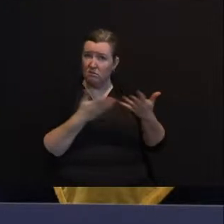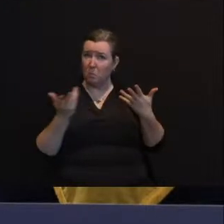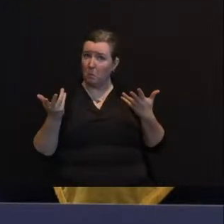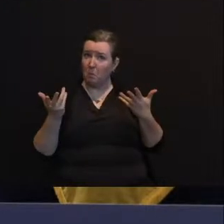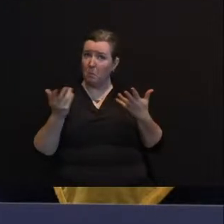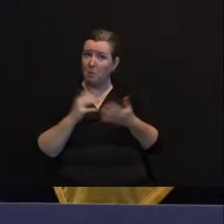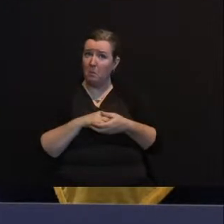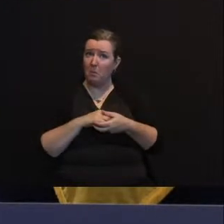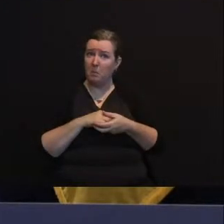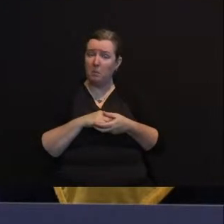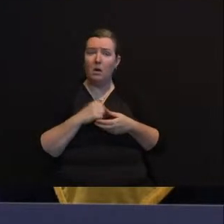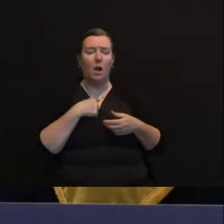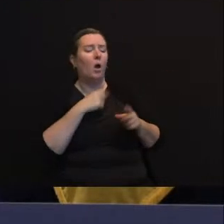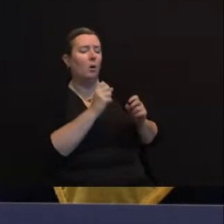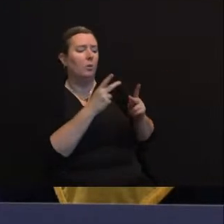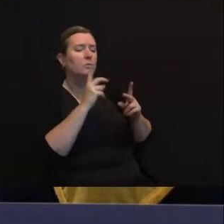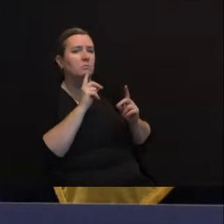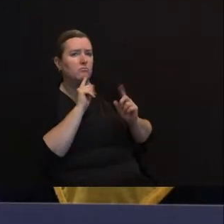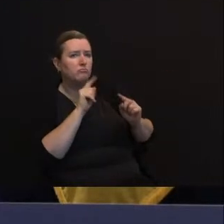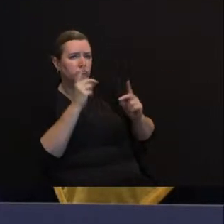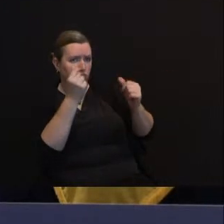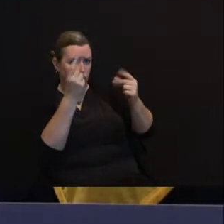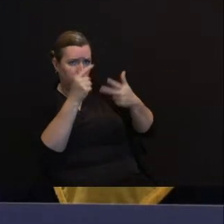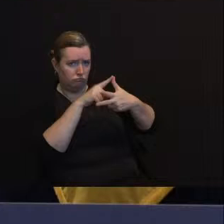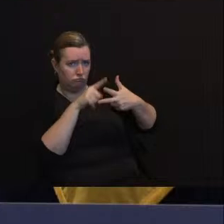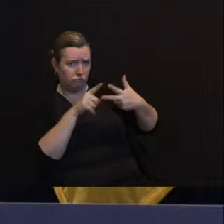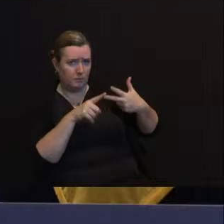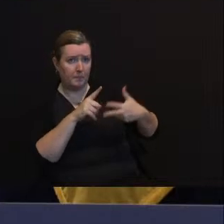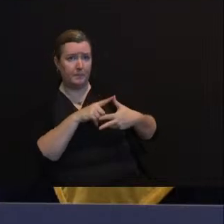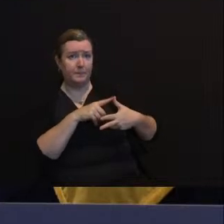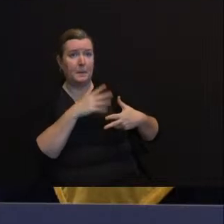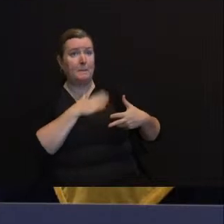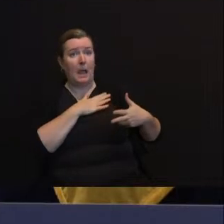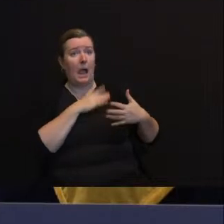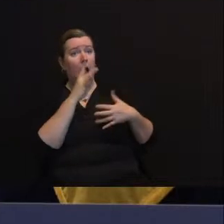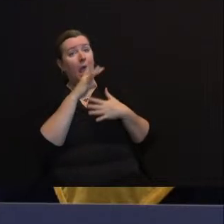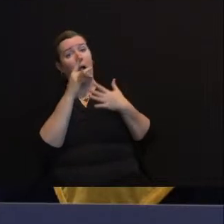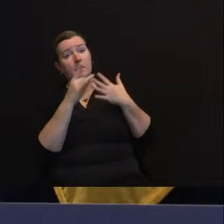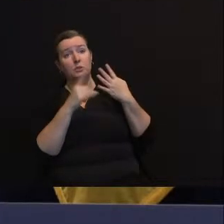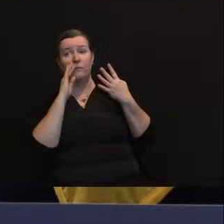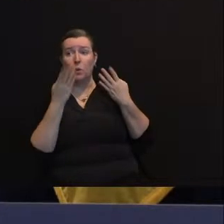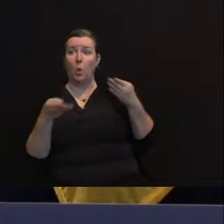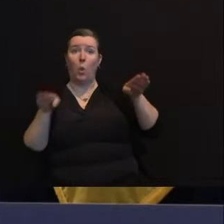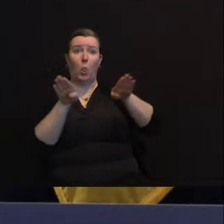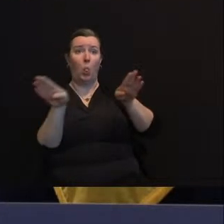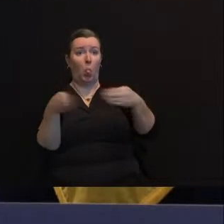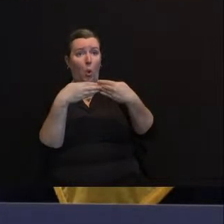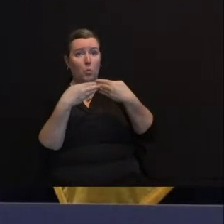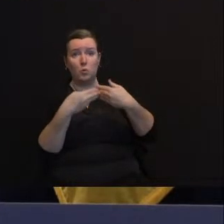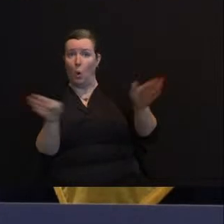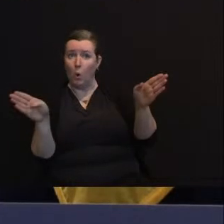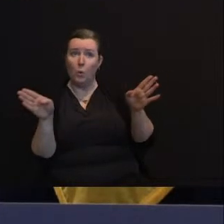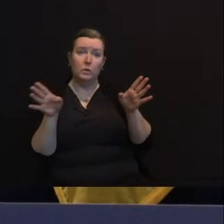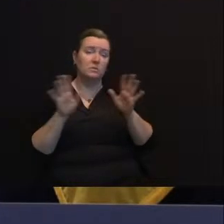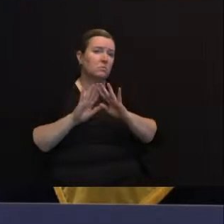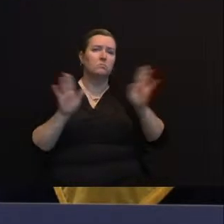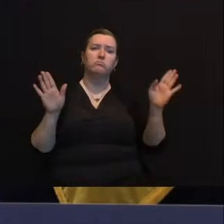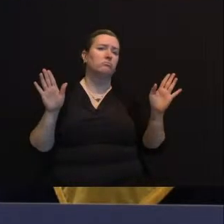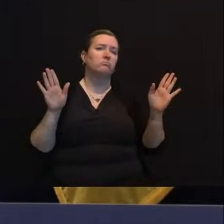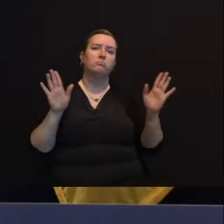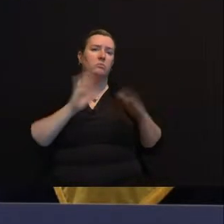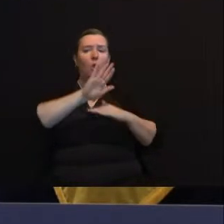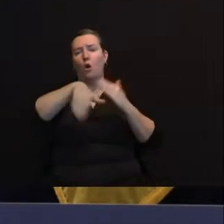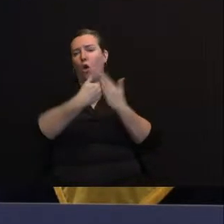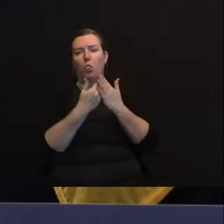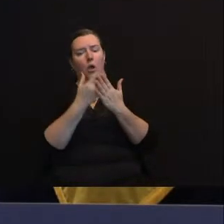these. I think all options remain on the table. You know, one of the options, or one of the levers that we pulled in the spring, was